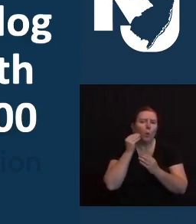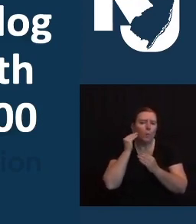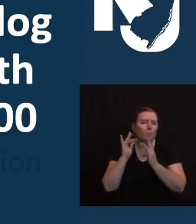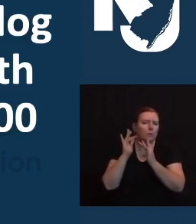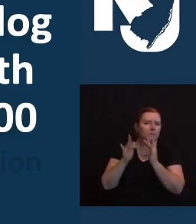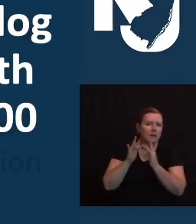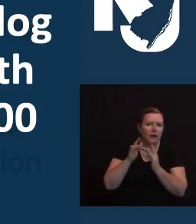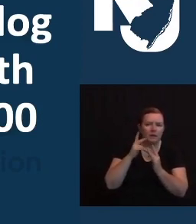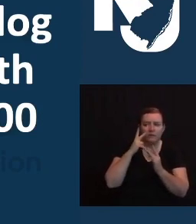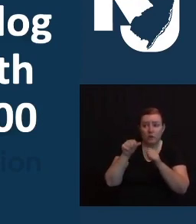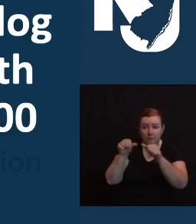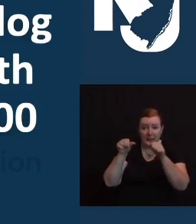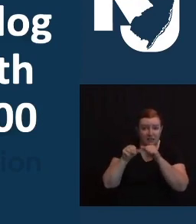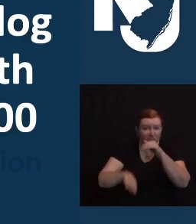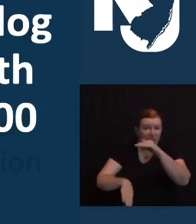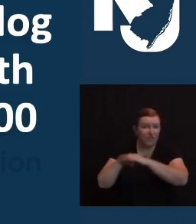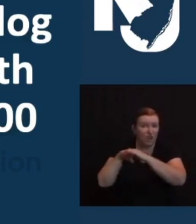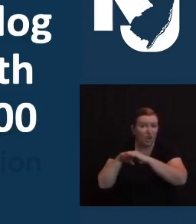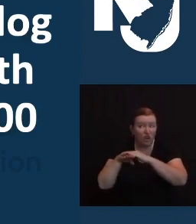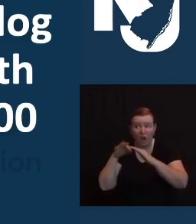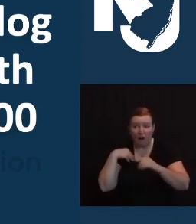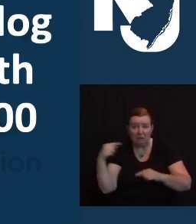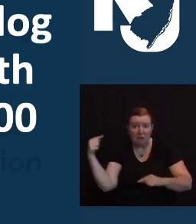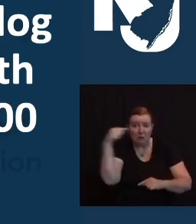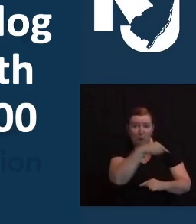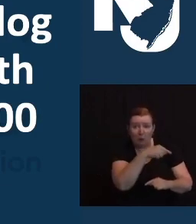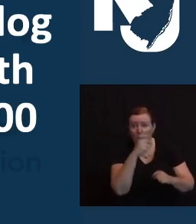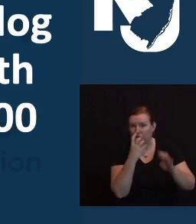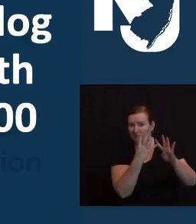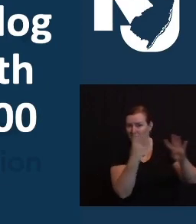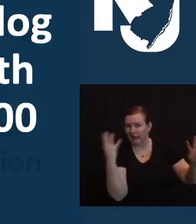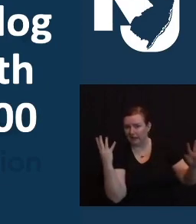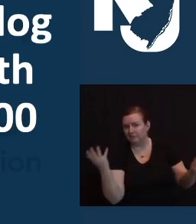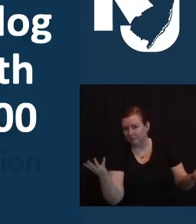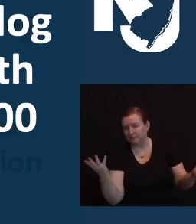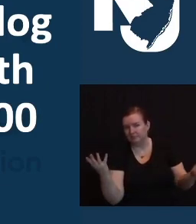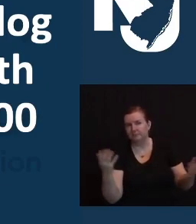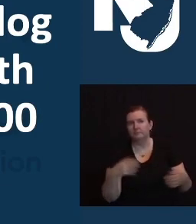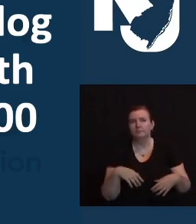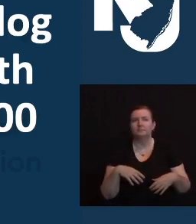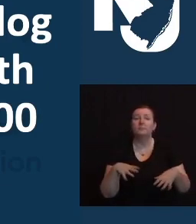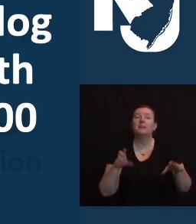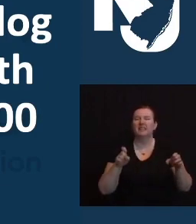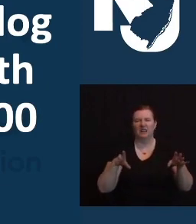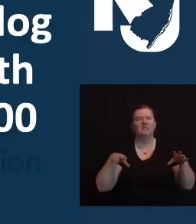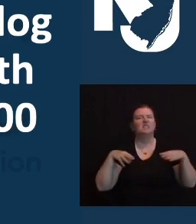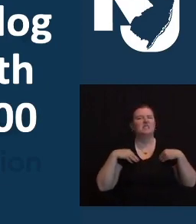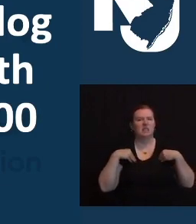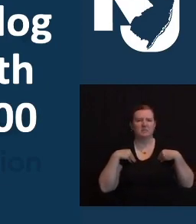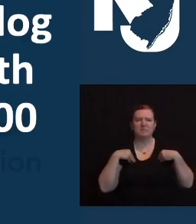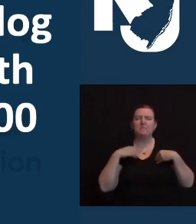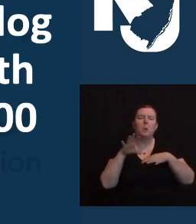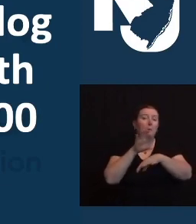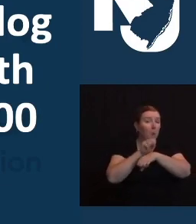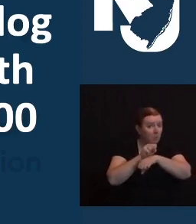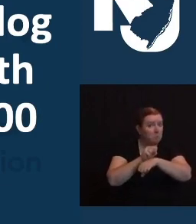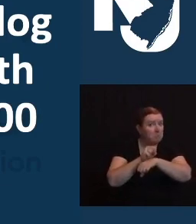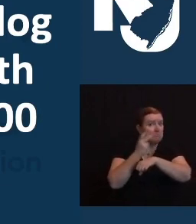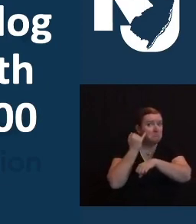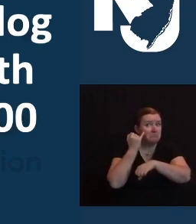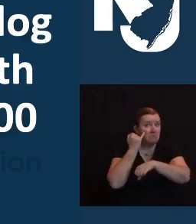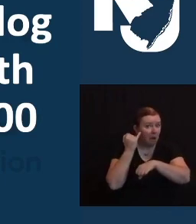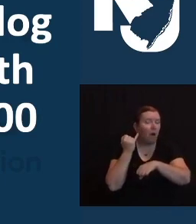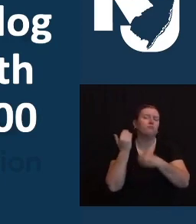go. And perhaps you'll find another agency not far away that is still accepting customers. Also, the MVC